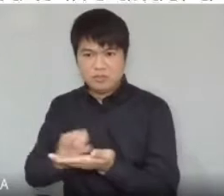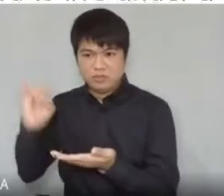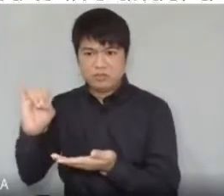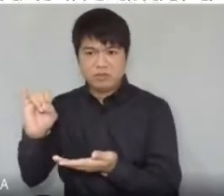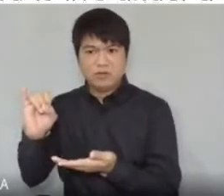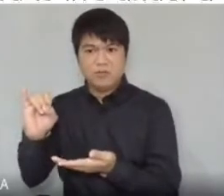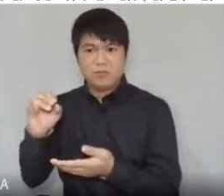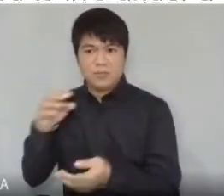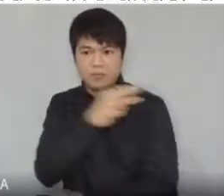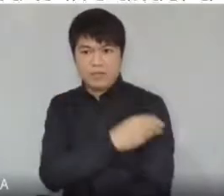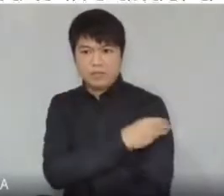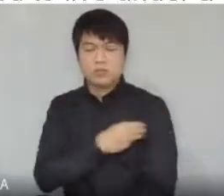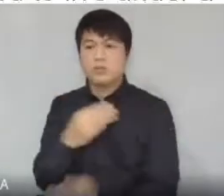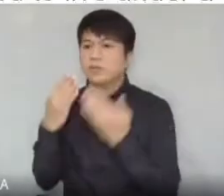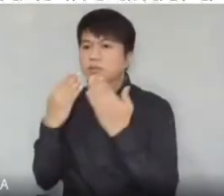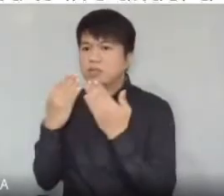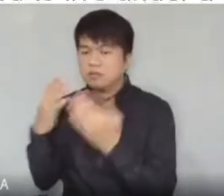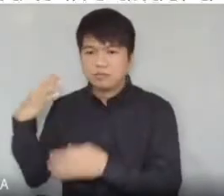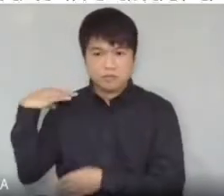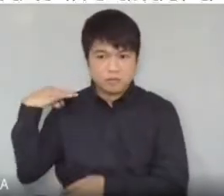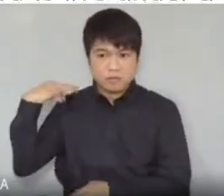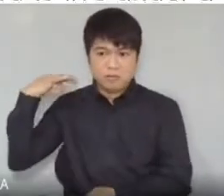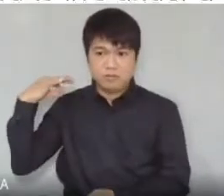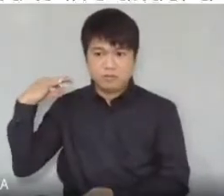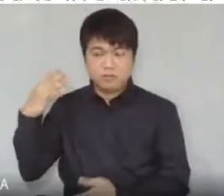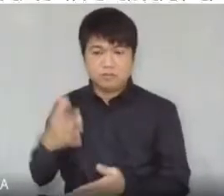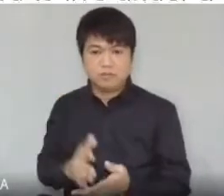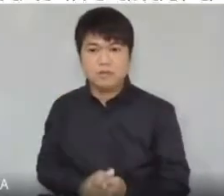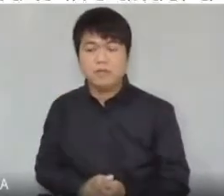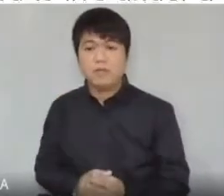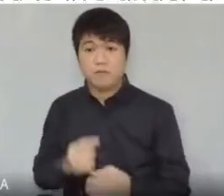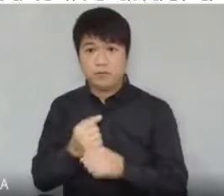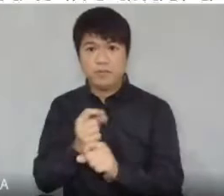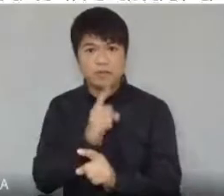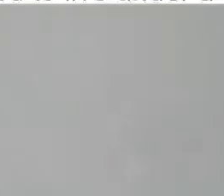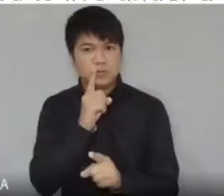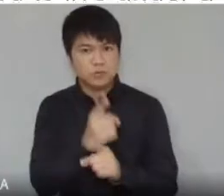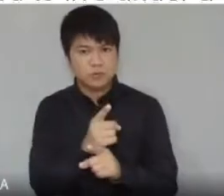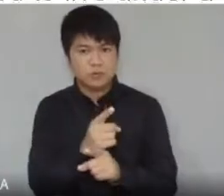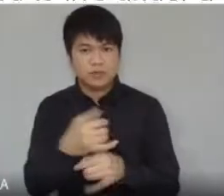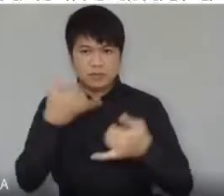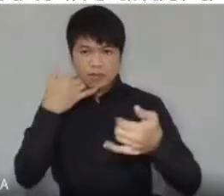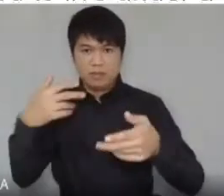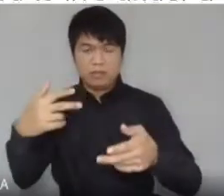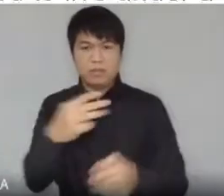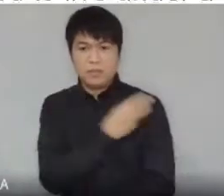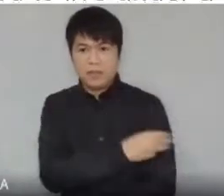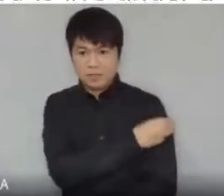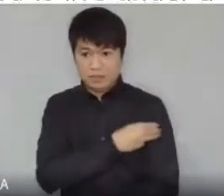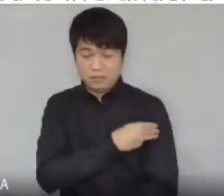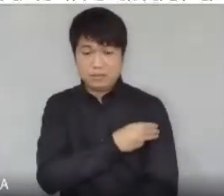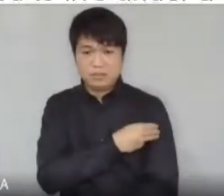gaps in the disruption of services when they have their lockdowns. And the